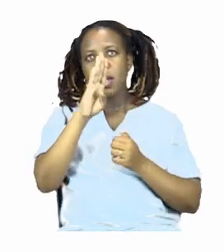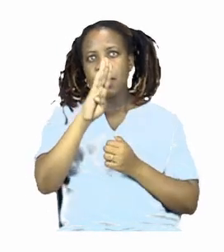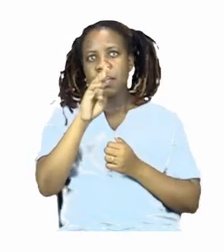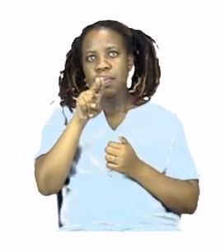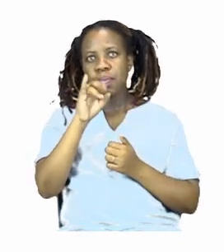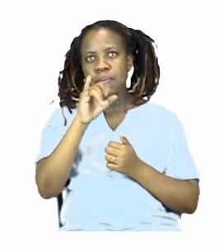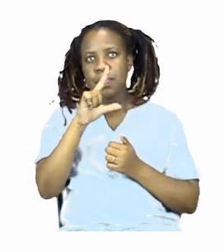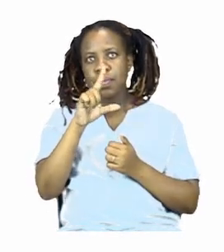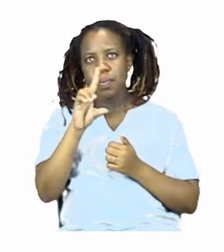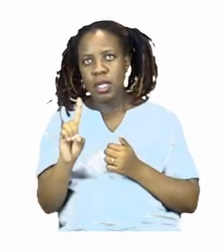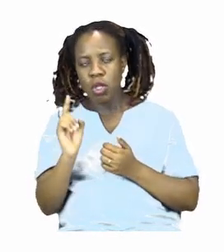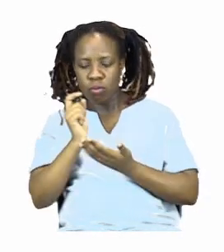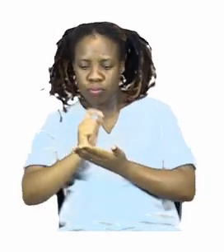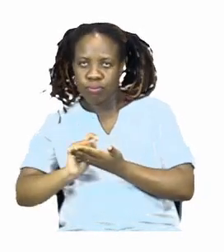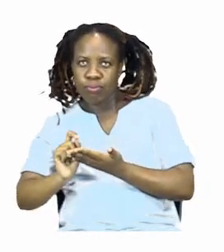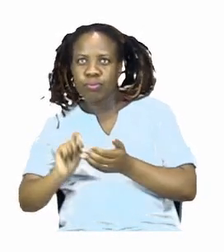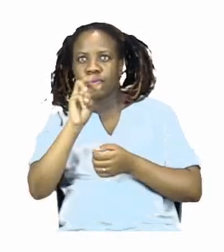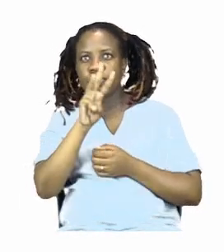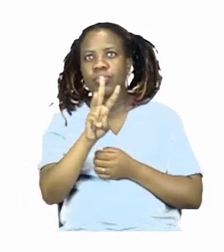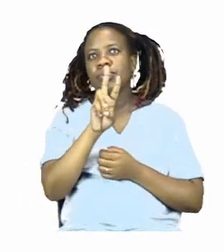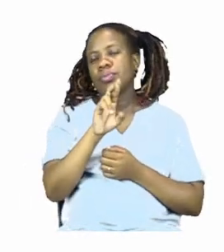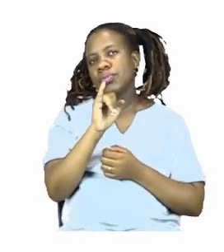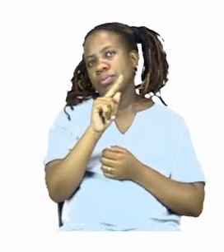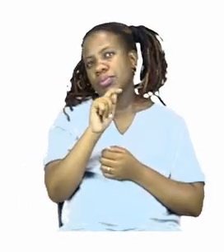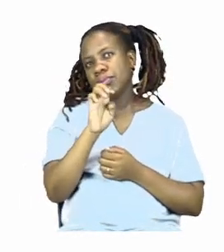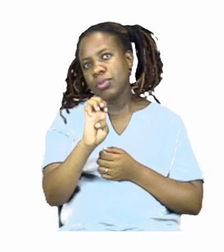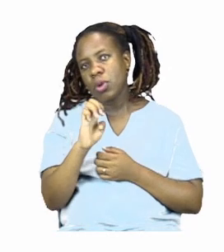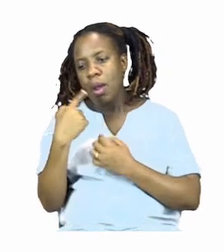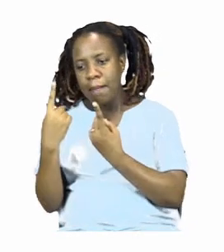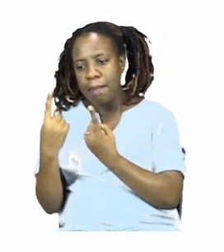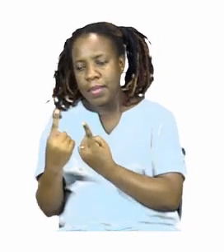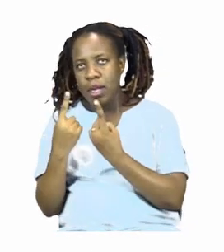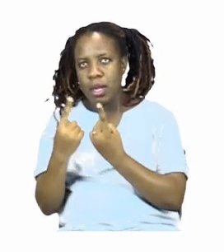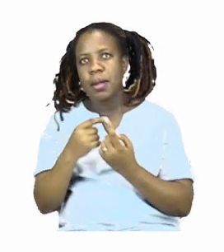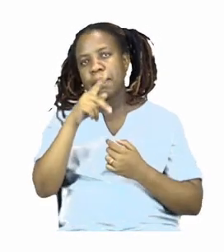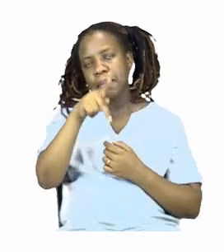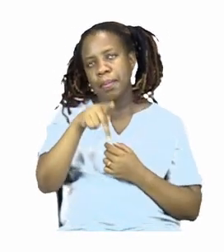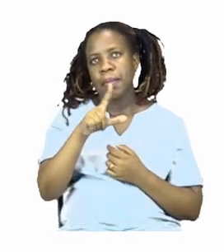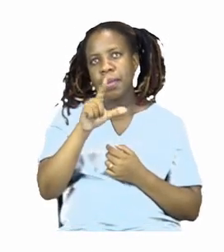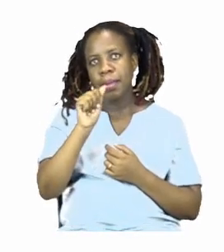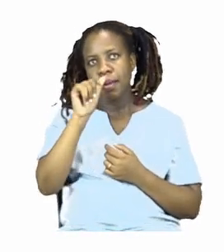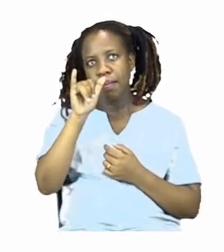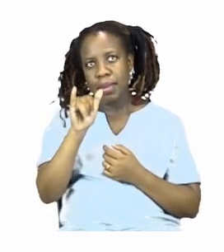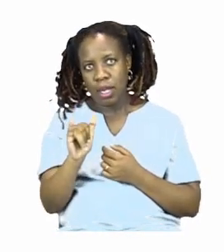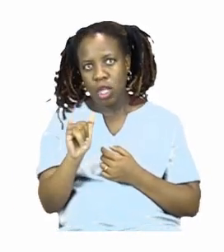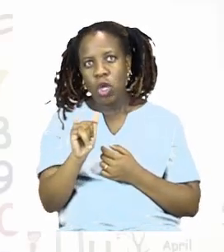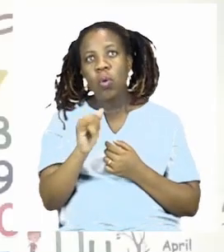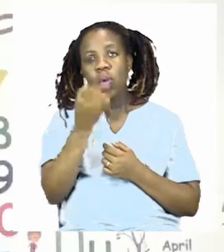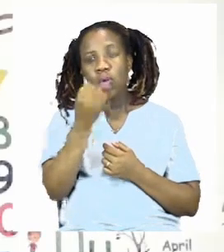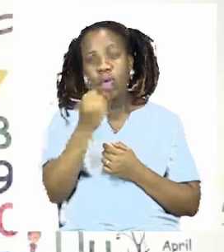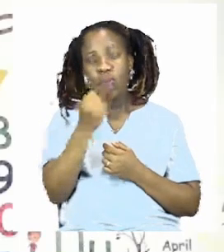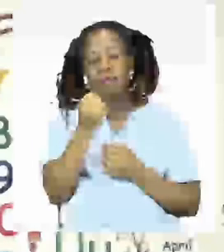each sentence describes. Now the first one I have done on the board, so let's quickly read the first